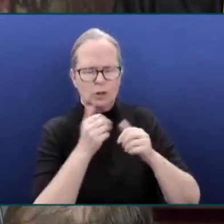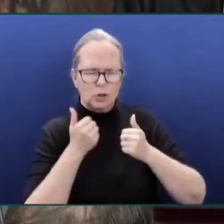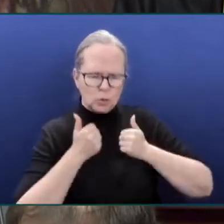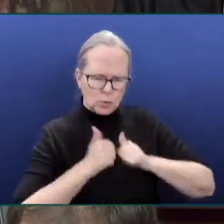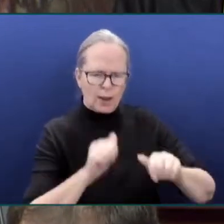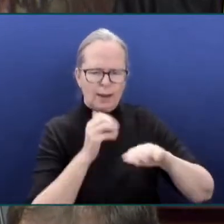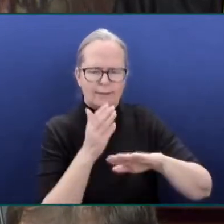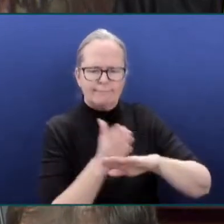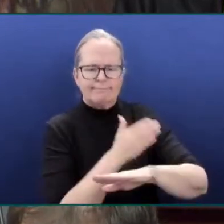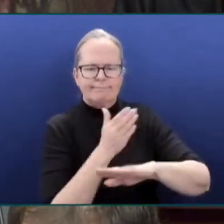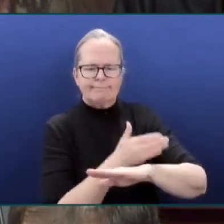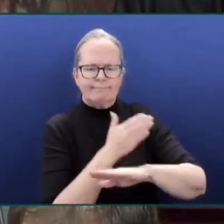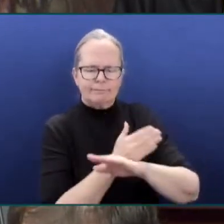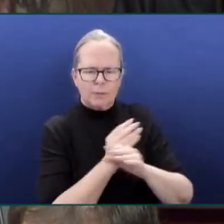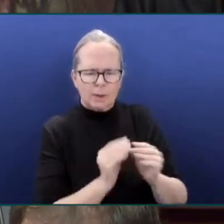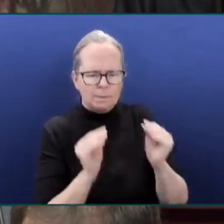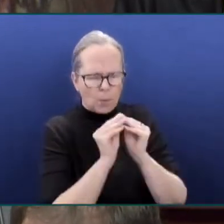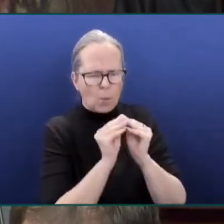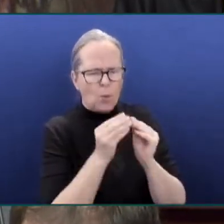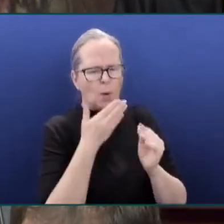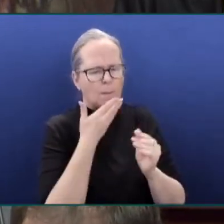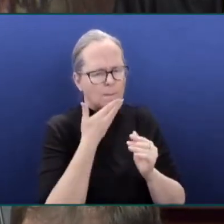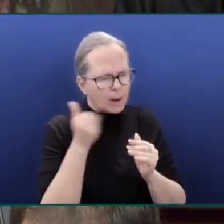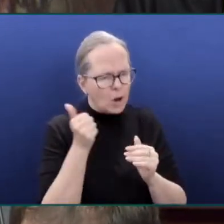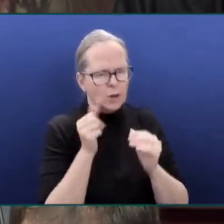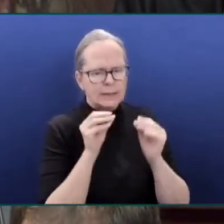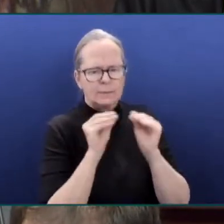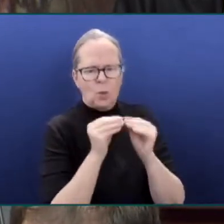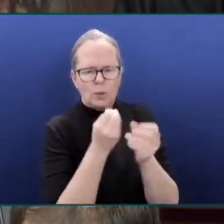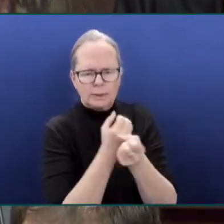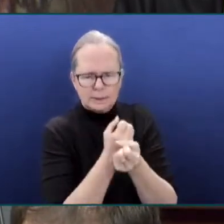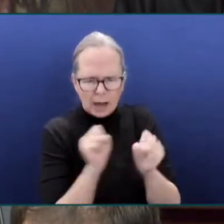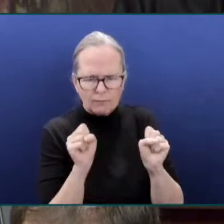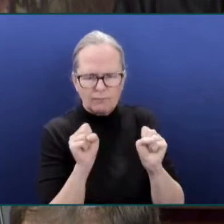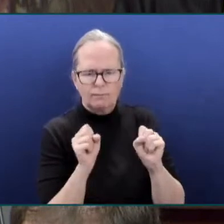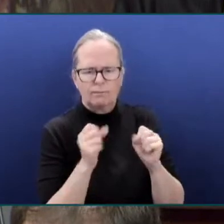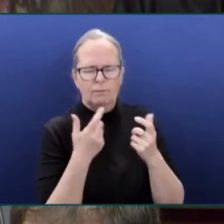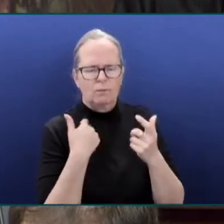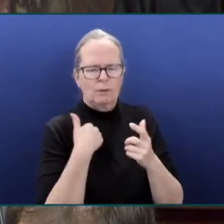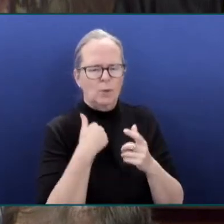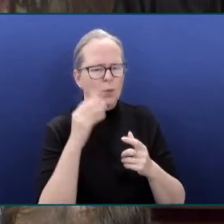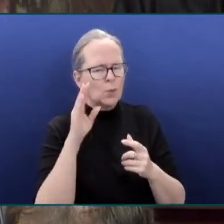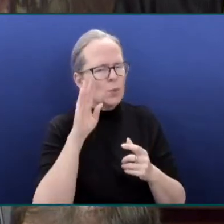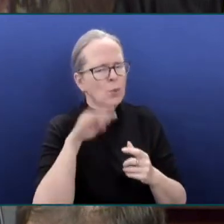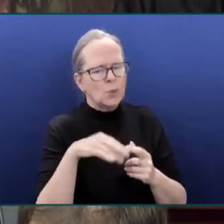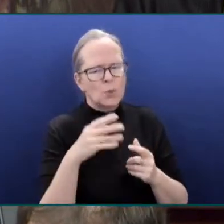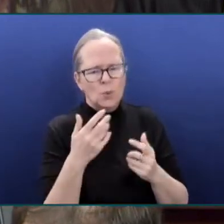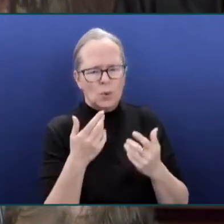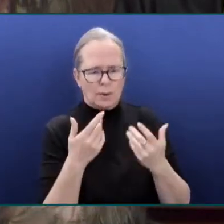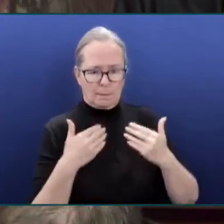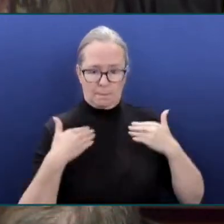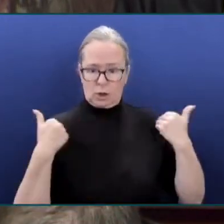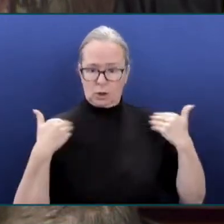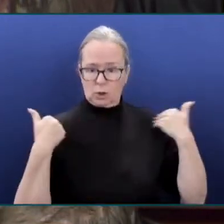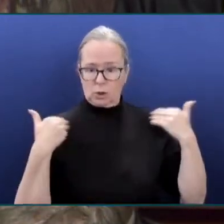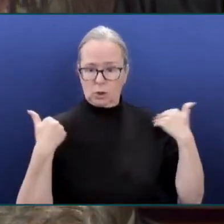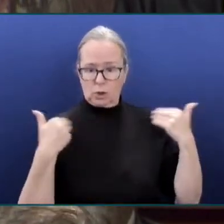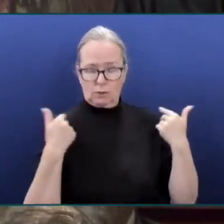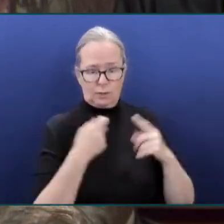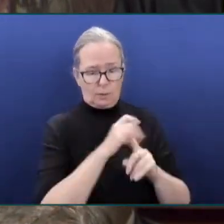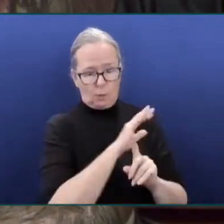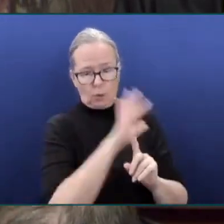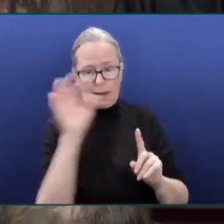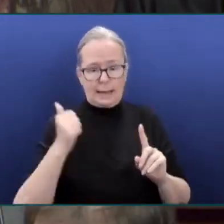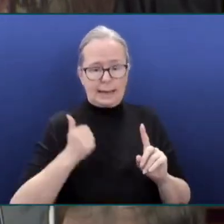we joined ministers across this country to sit down with the federal government to talk about what we're all experiencing in cities across